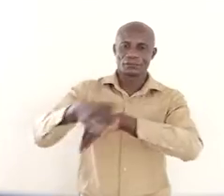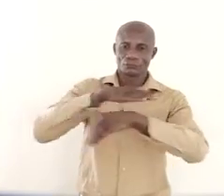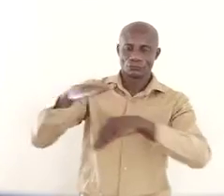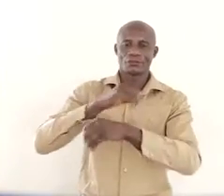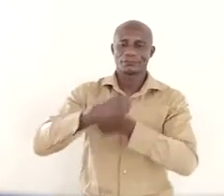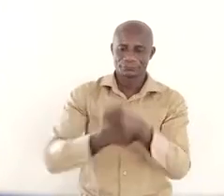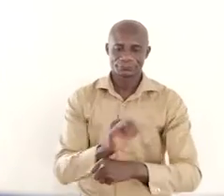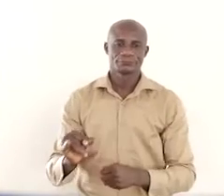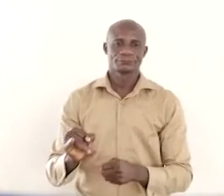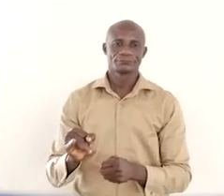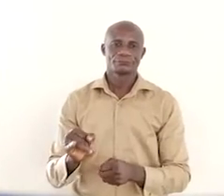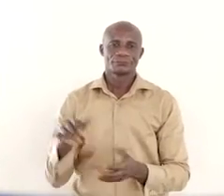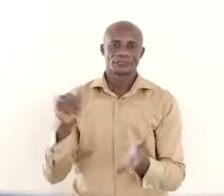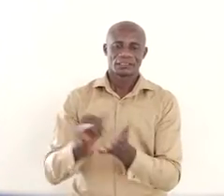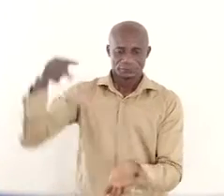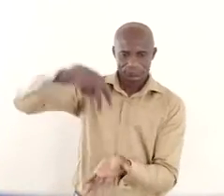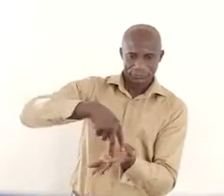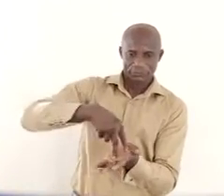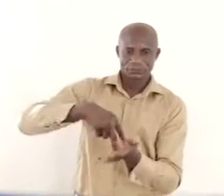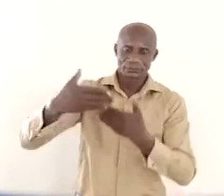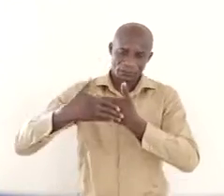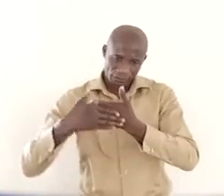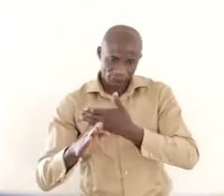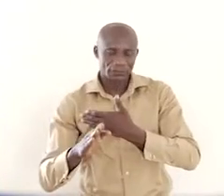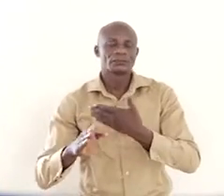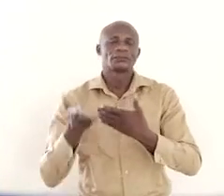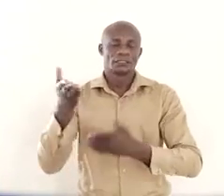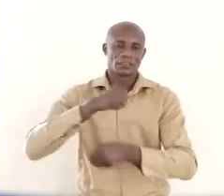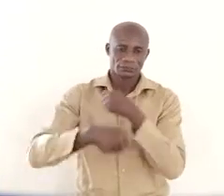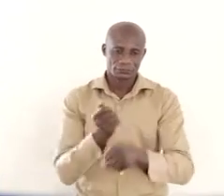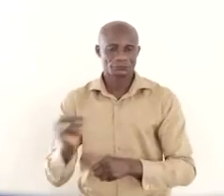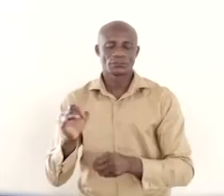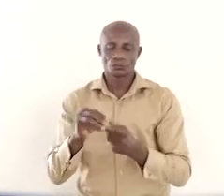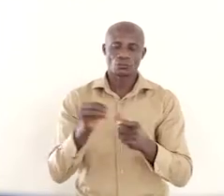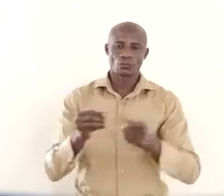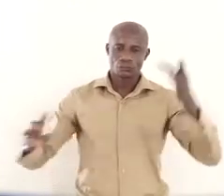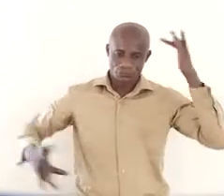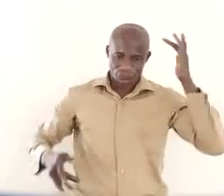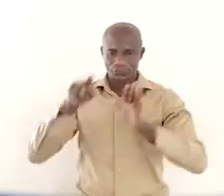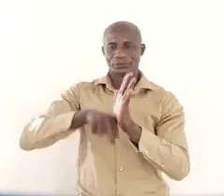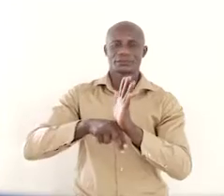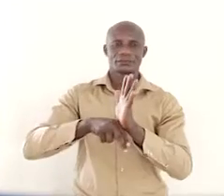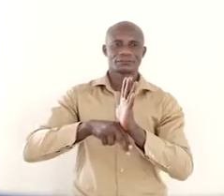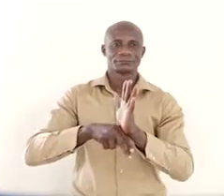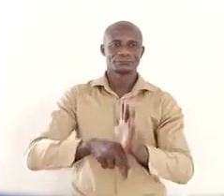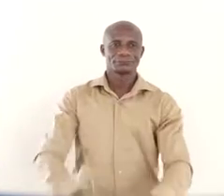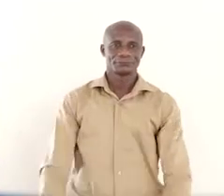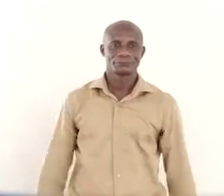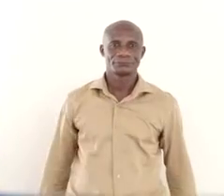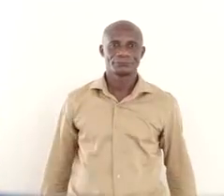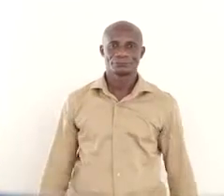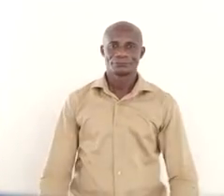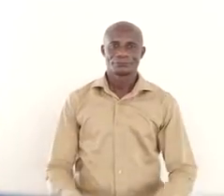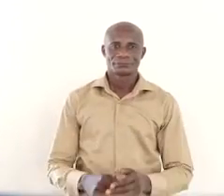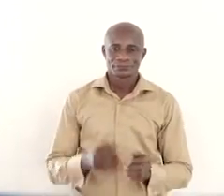over suffering, that there is a resurrection after their suffering or their illness. Both of you, who answered that